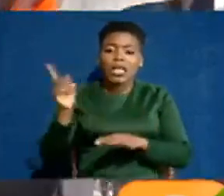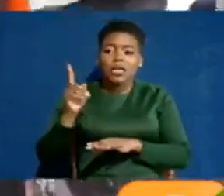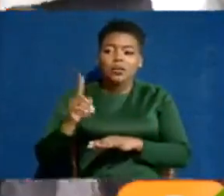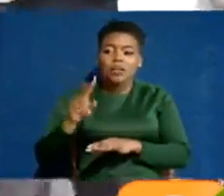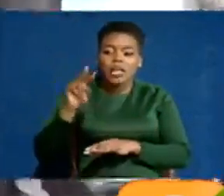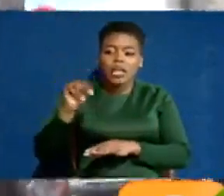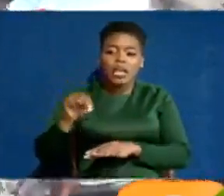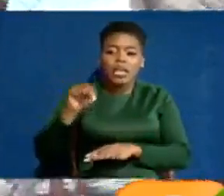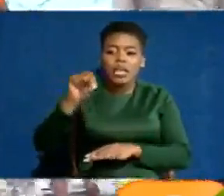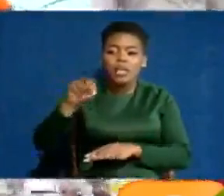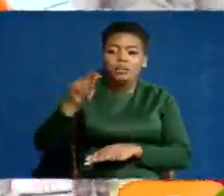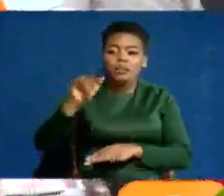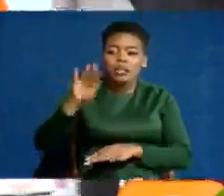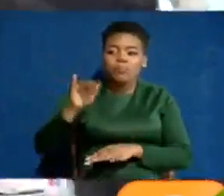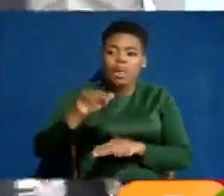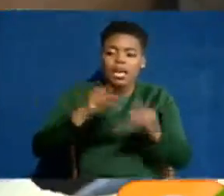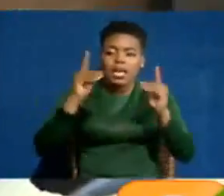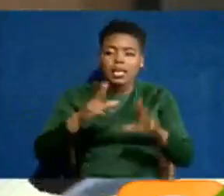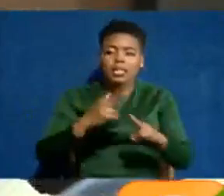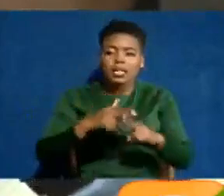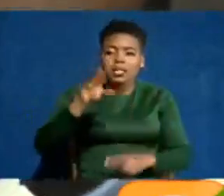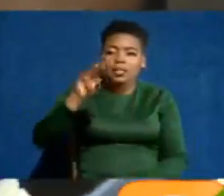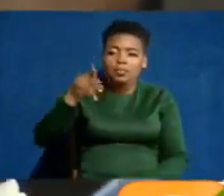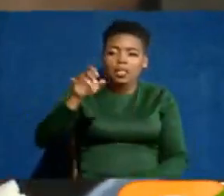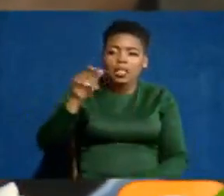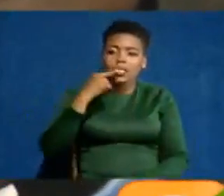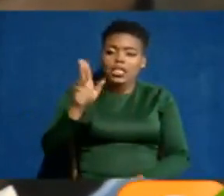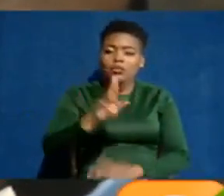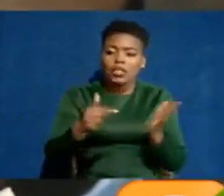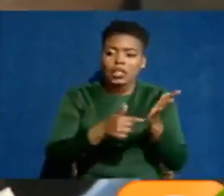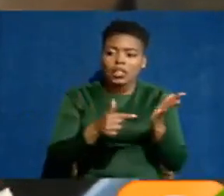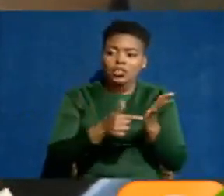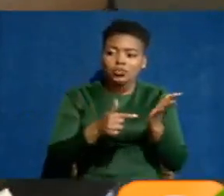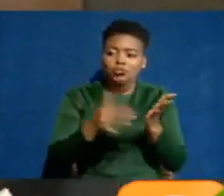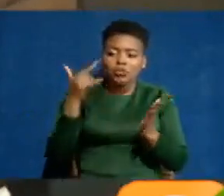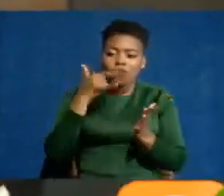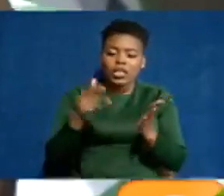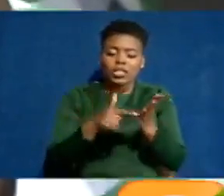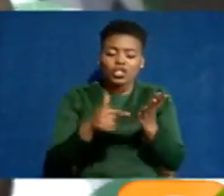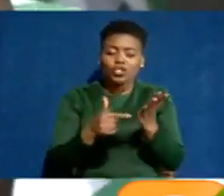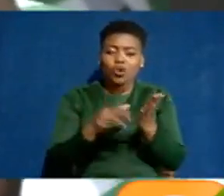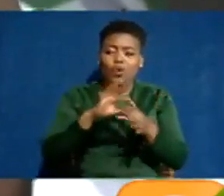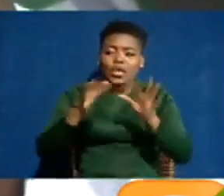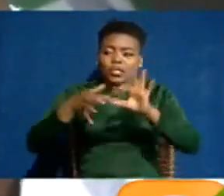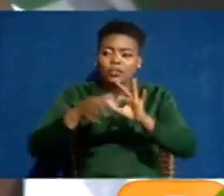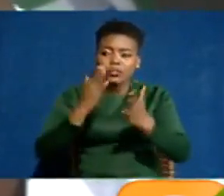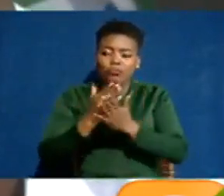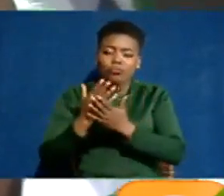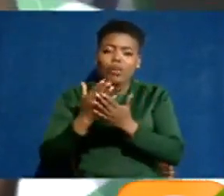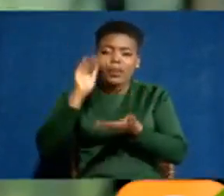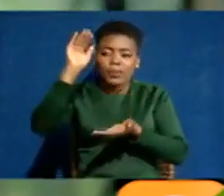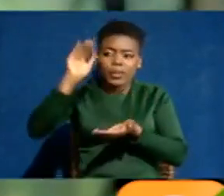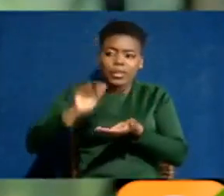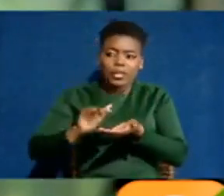MTBA Managing Director Peter Prickett says the use of real-time data analytics and digital connectivity will drastically bring down the